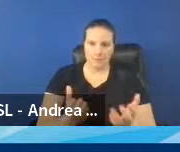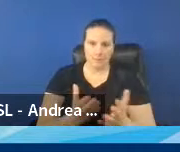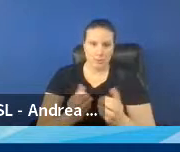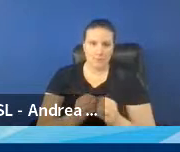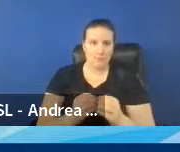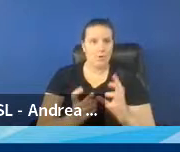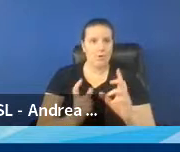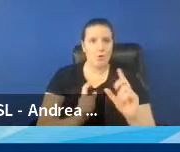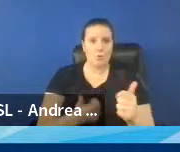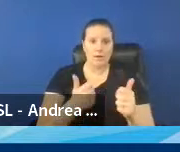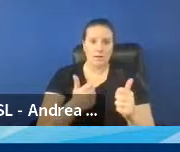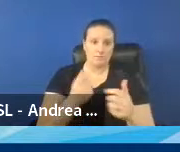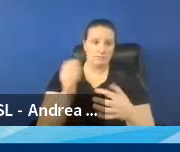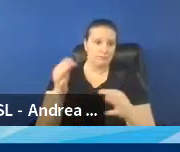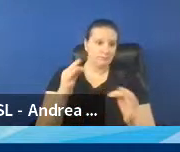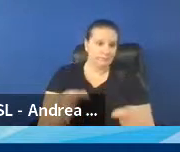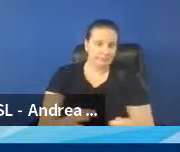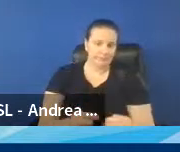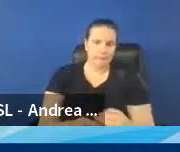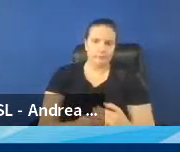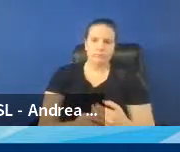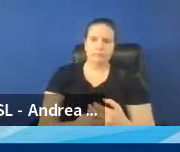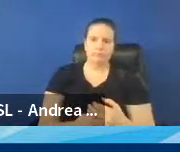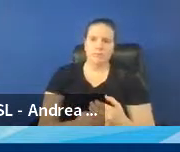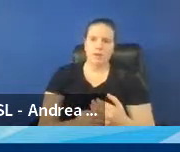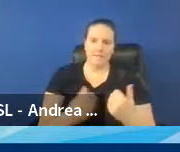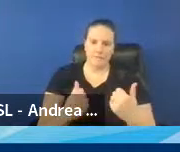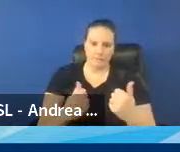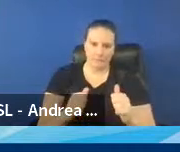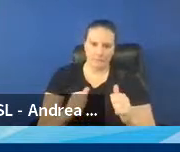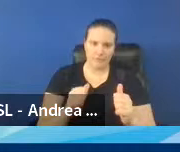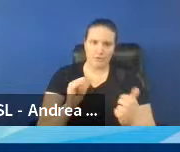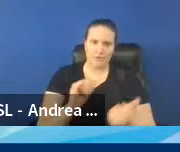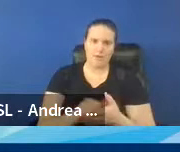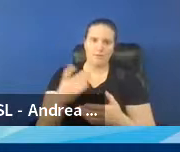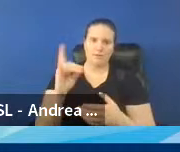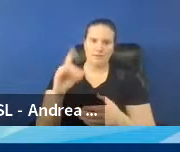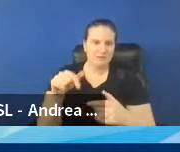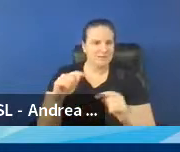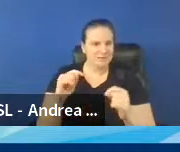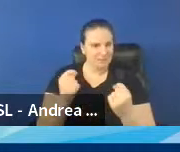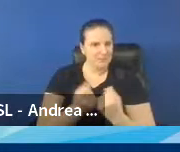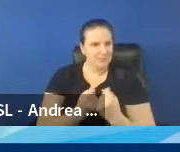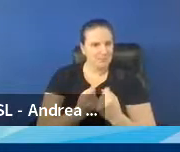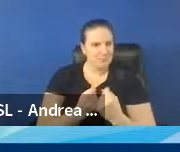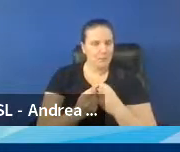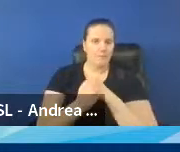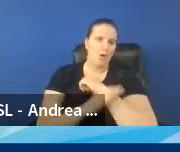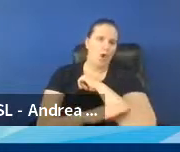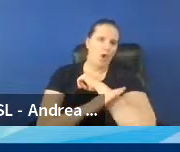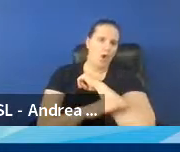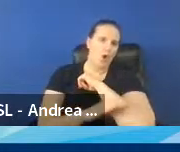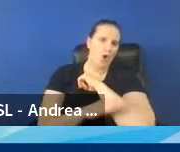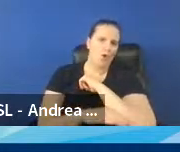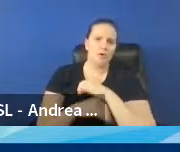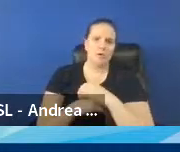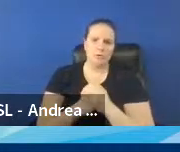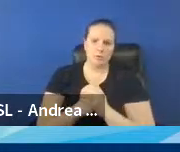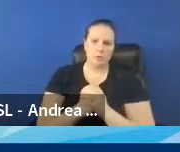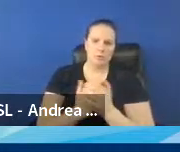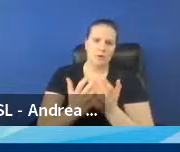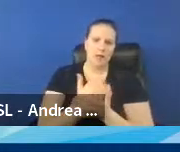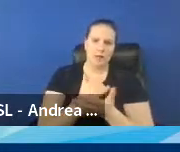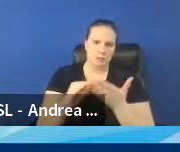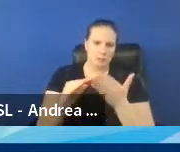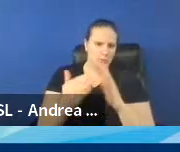quick rundown of the effort that we did as a team in the fall to collect